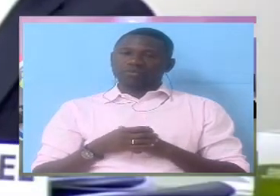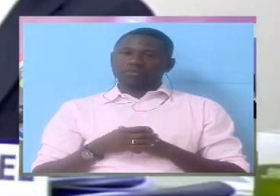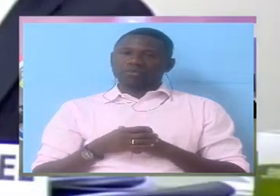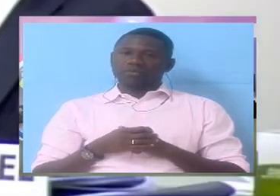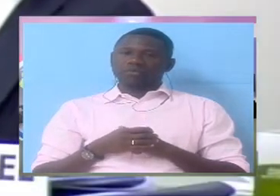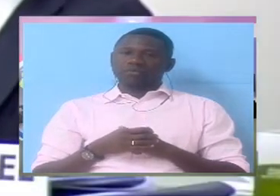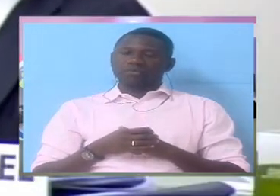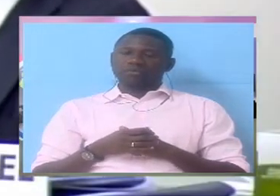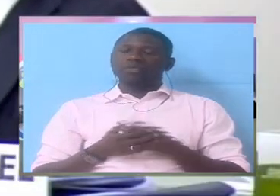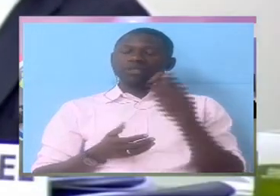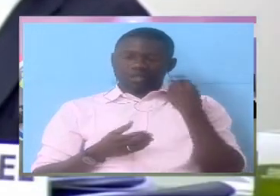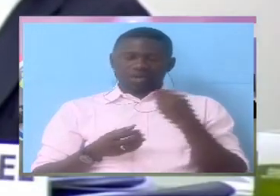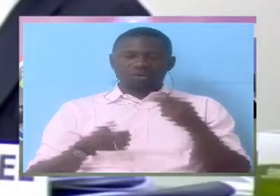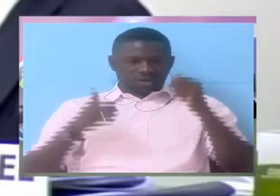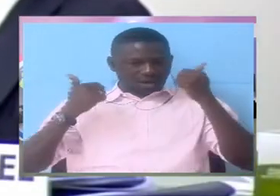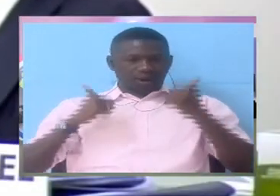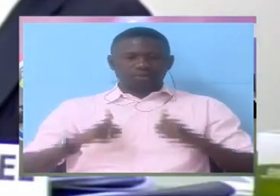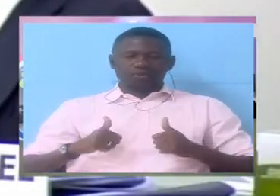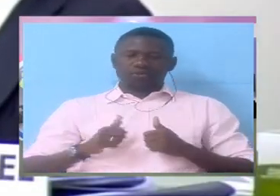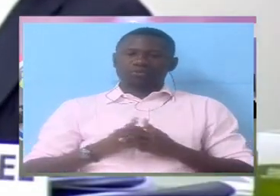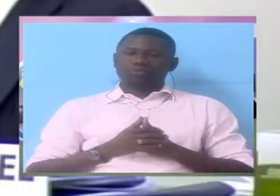That's how it goes. We're